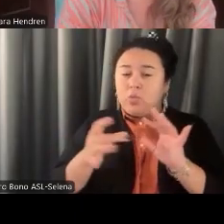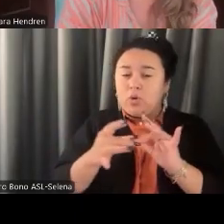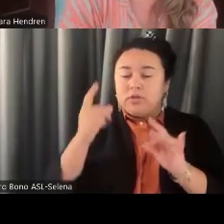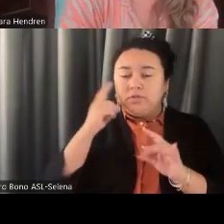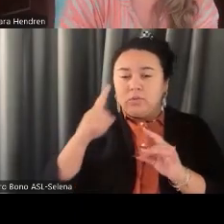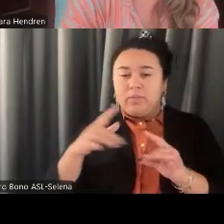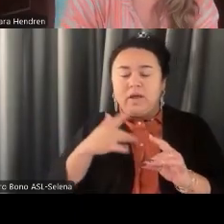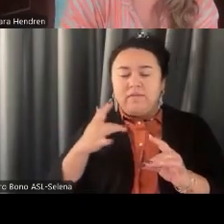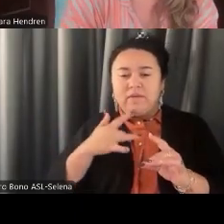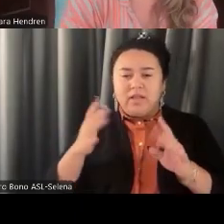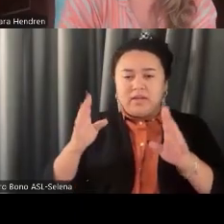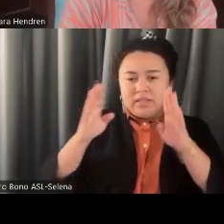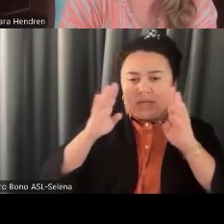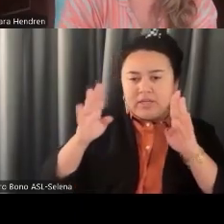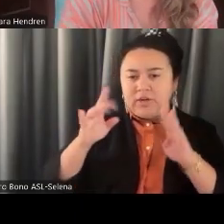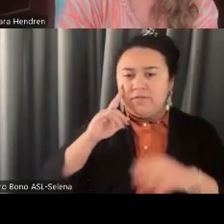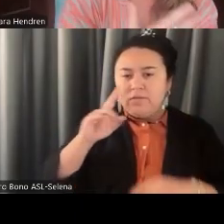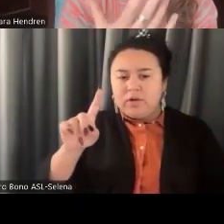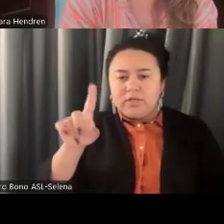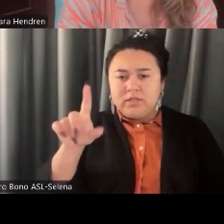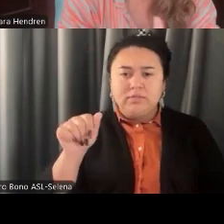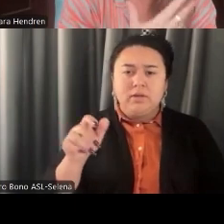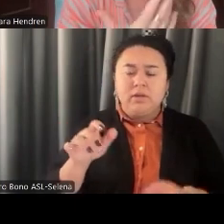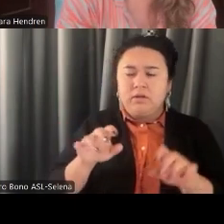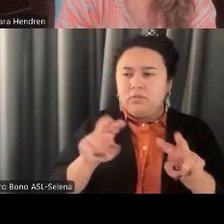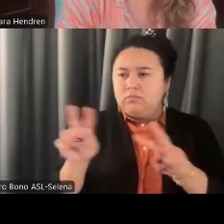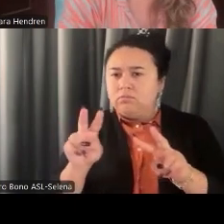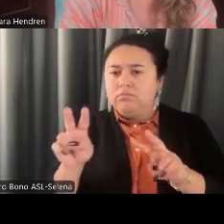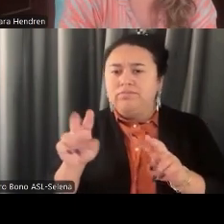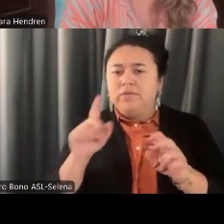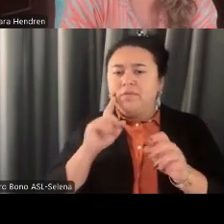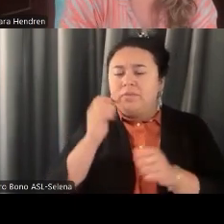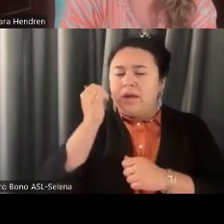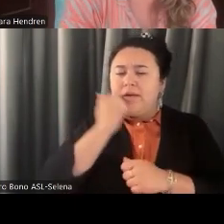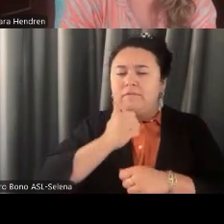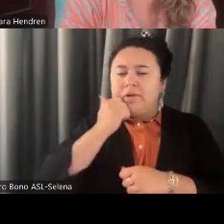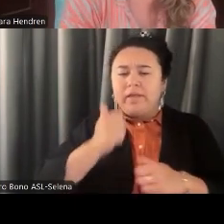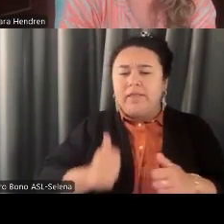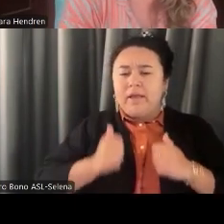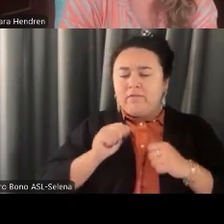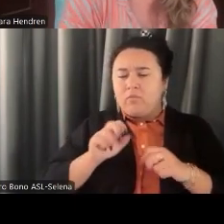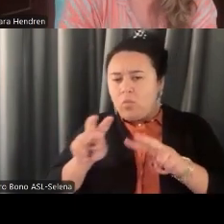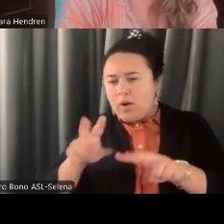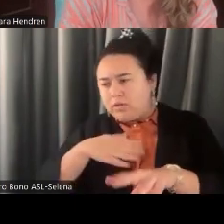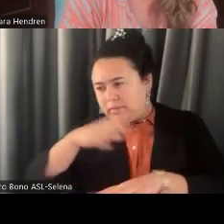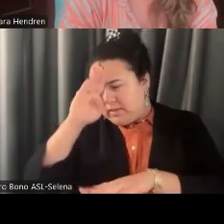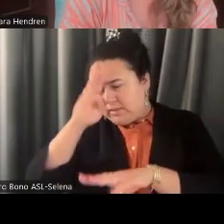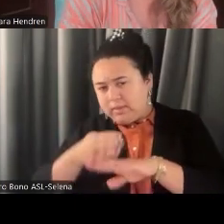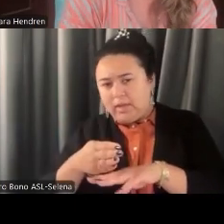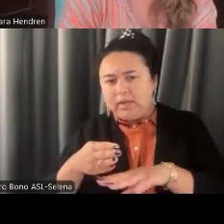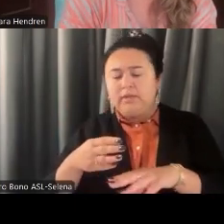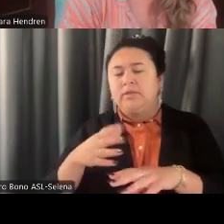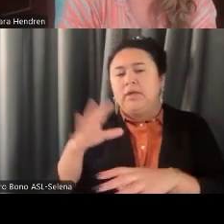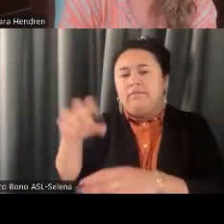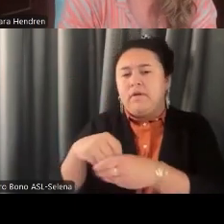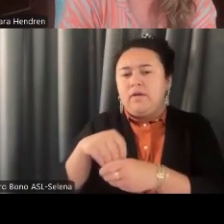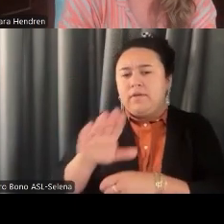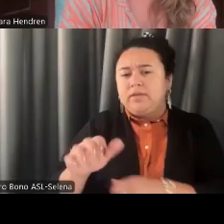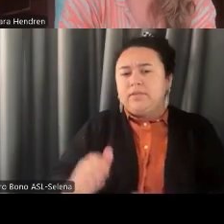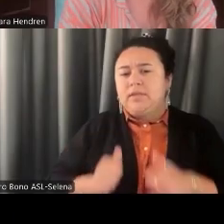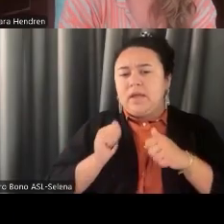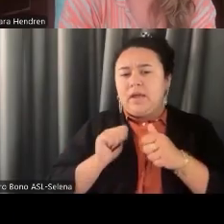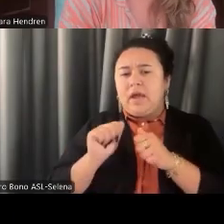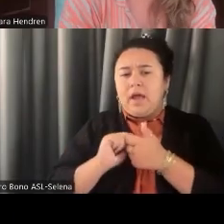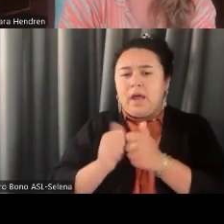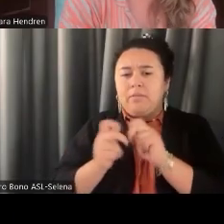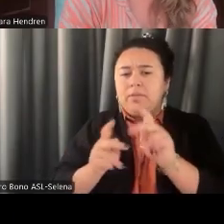attention in disability, just sort of in everyday life, and watching Graham do life, the way people spoke about him